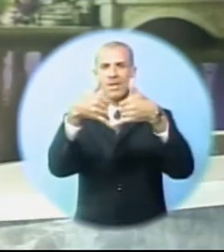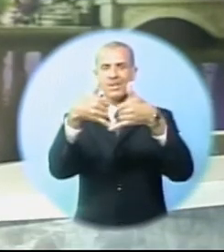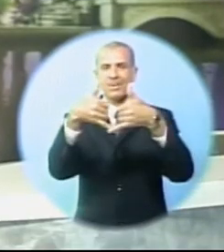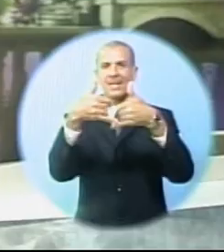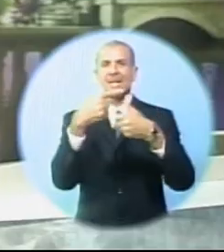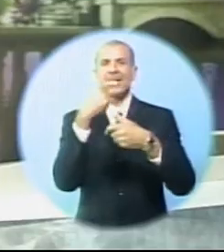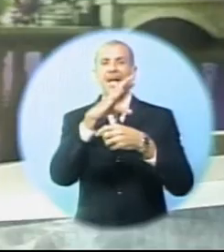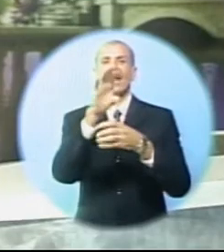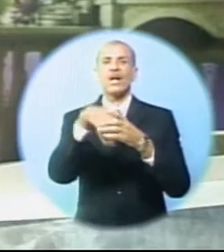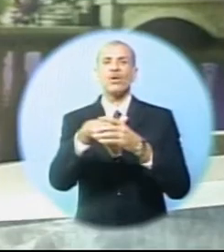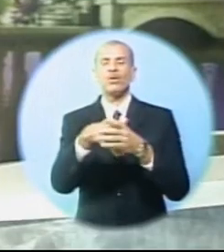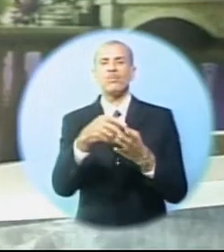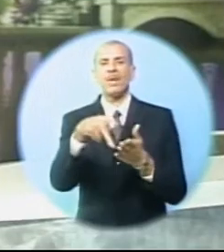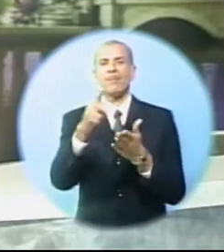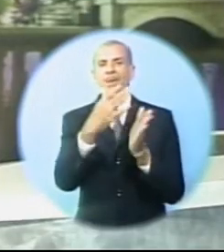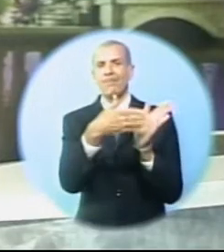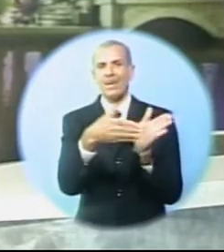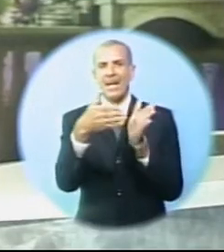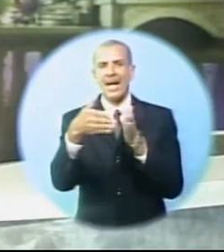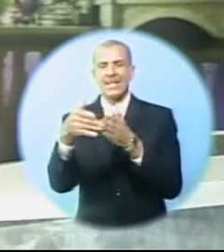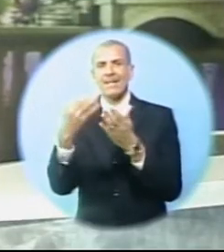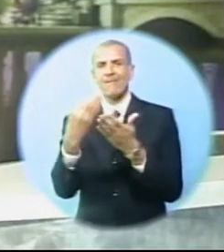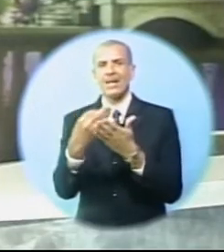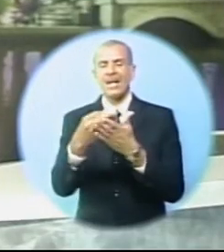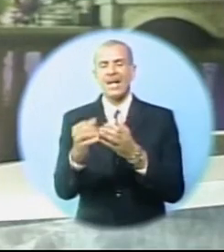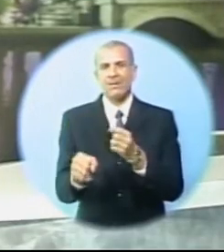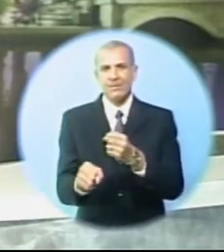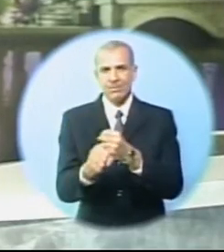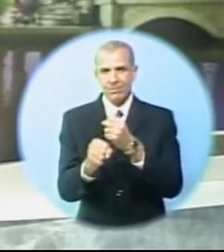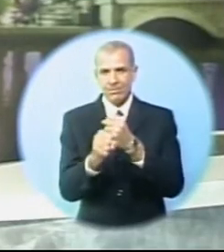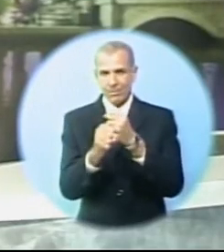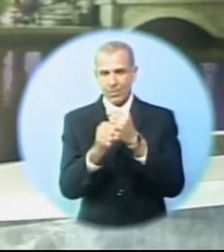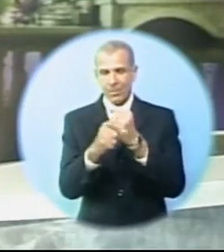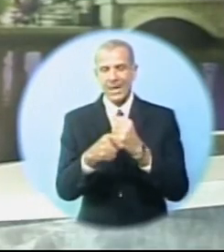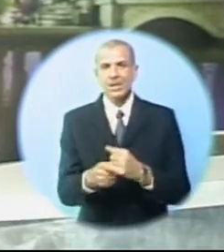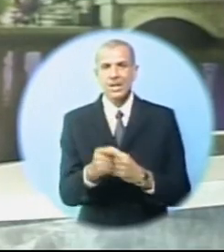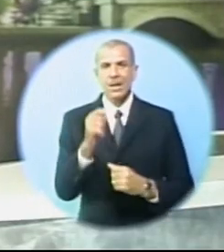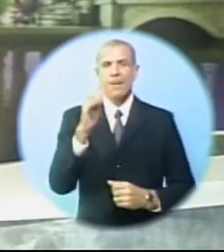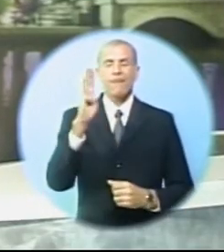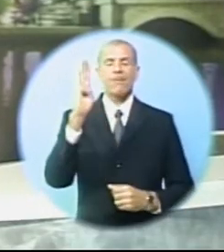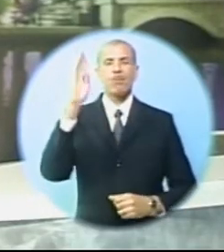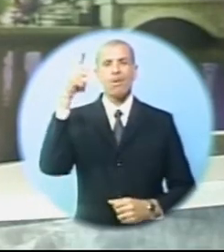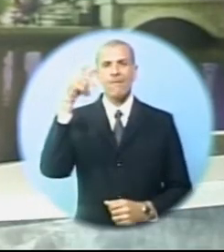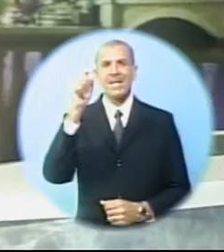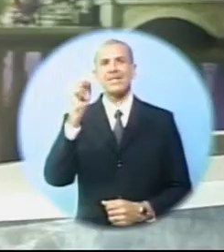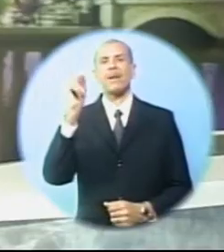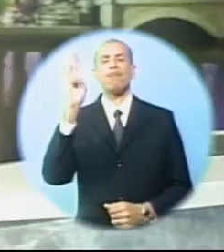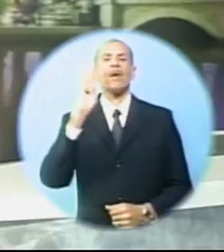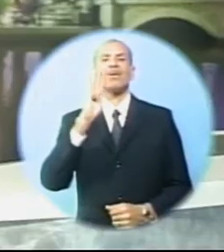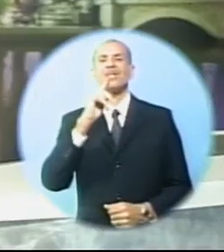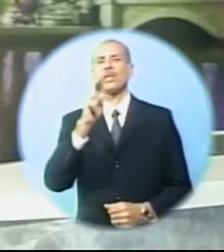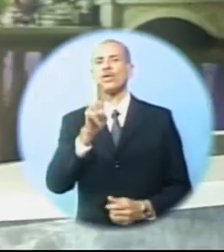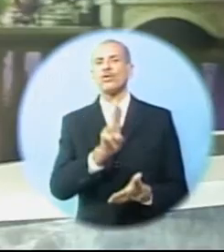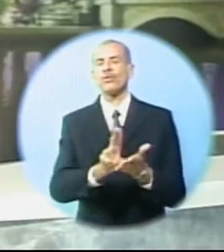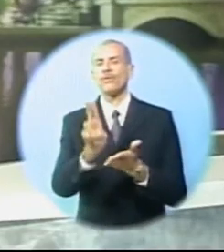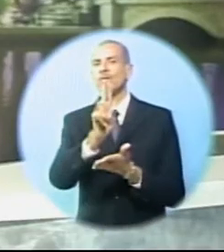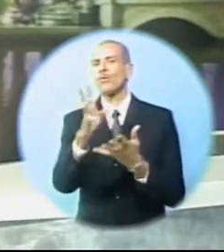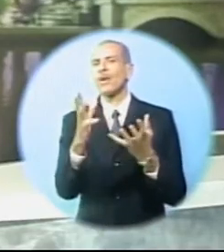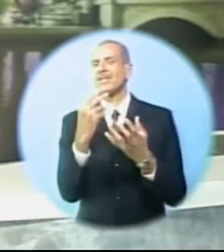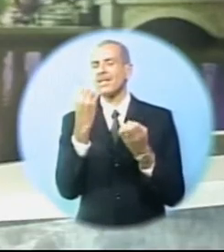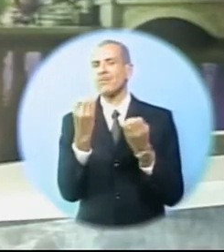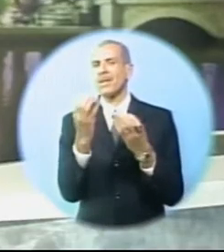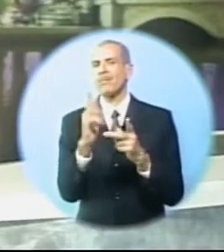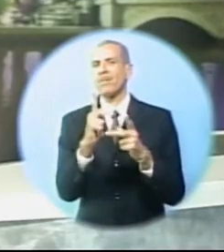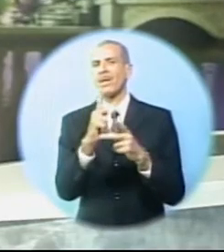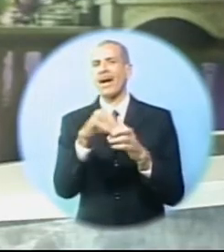that they include payment plans and financial aid packages. Professor Barreto says UE wants to see as many people as